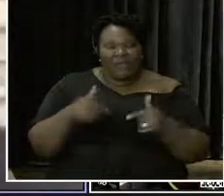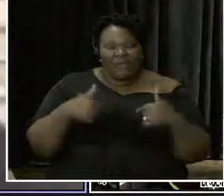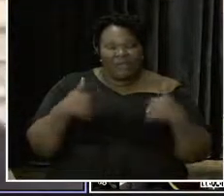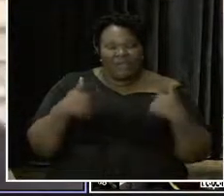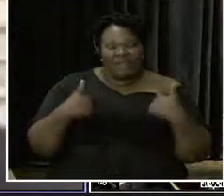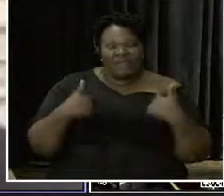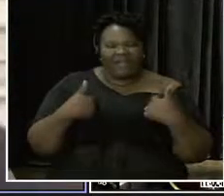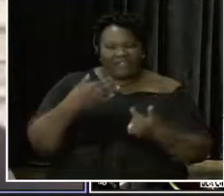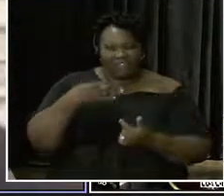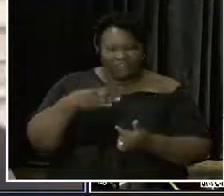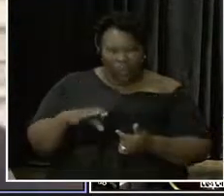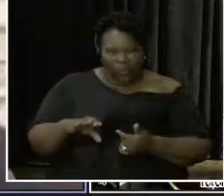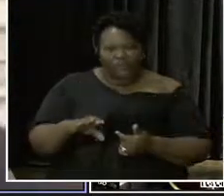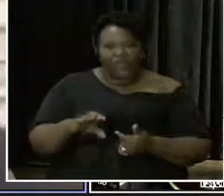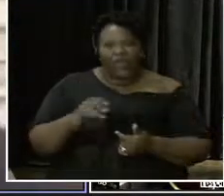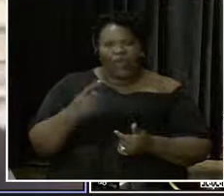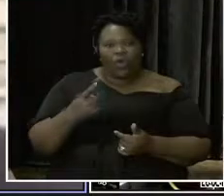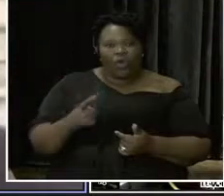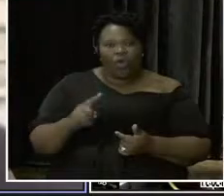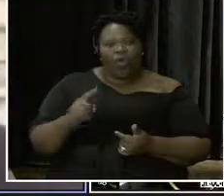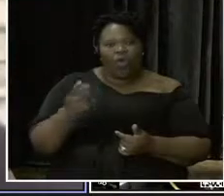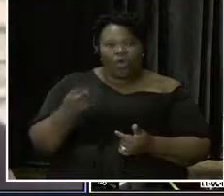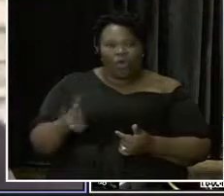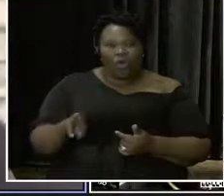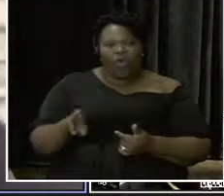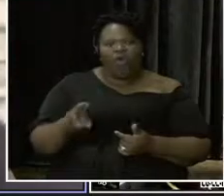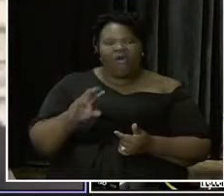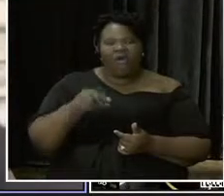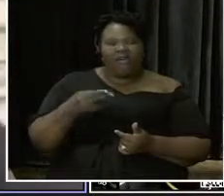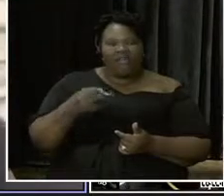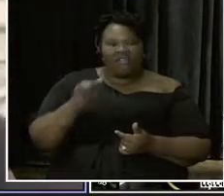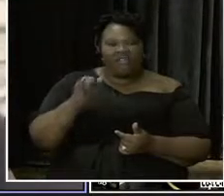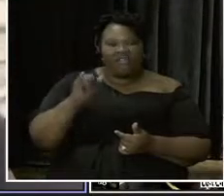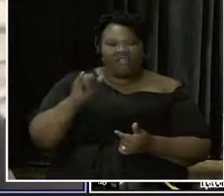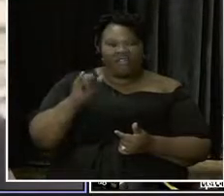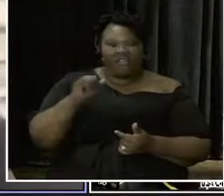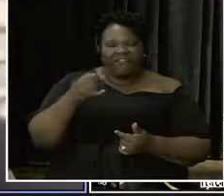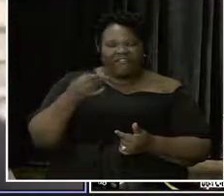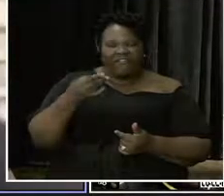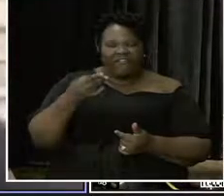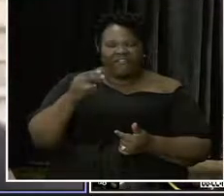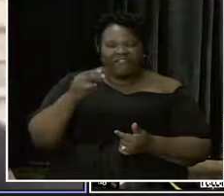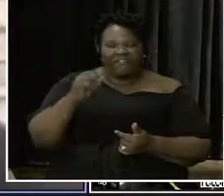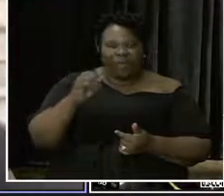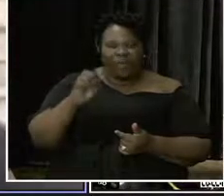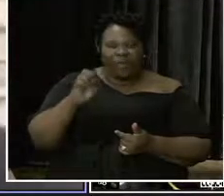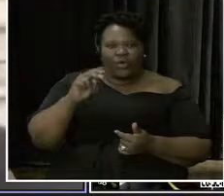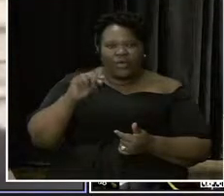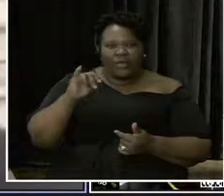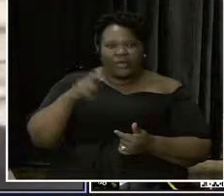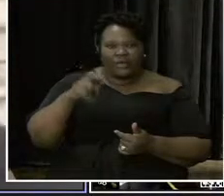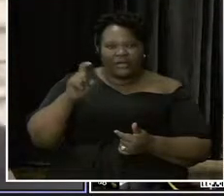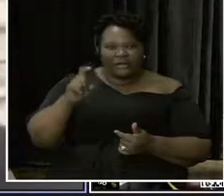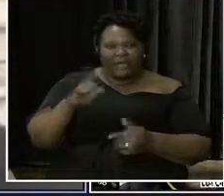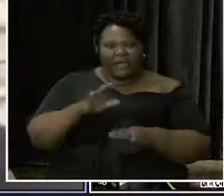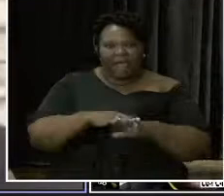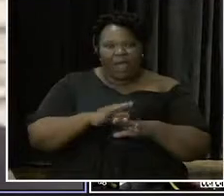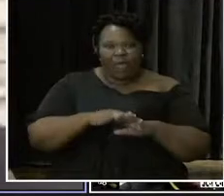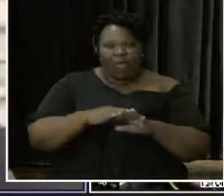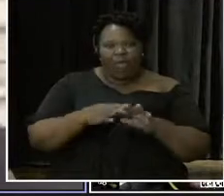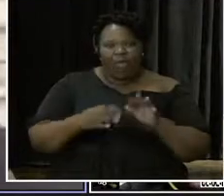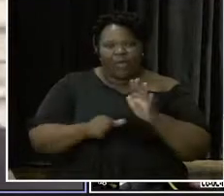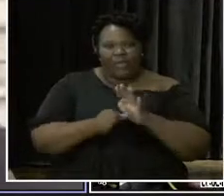Phoenix, is more important than the security of people living in Umlazi and other areas. That's not true.